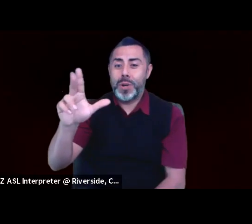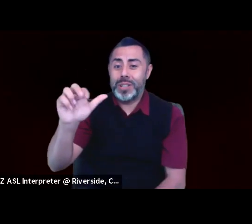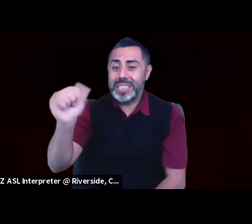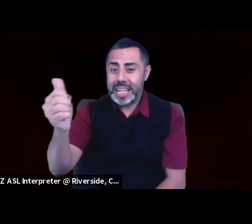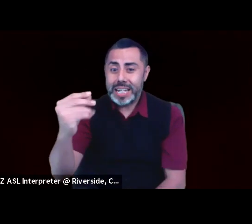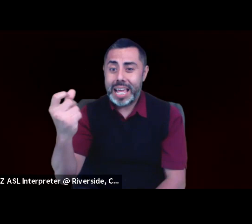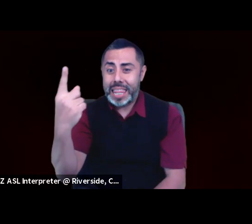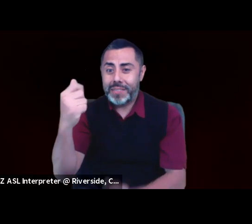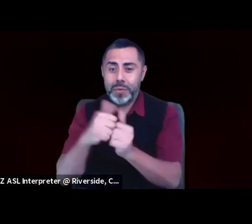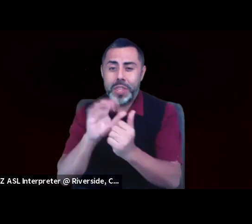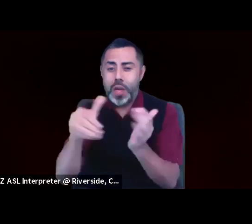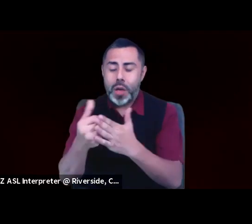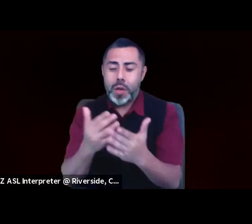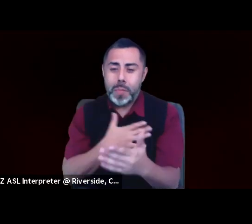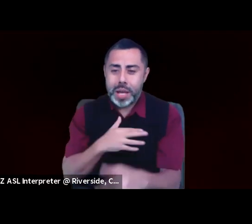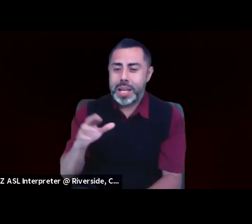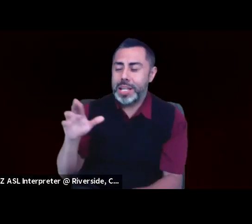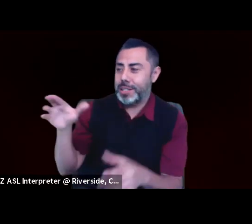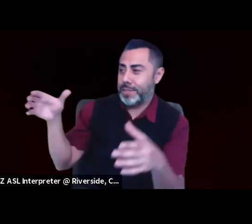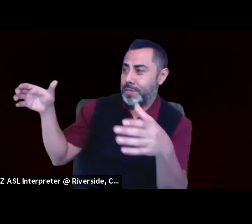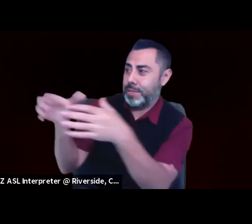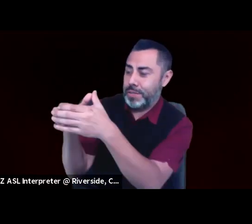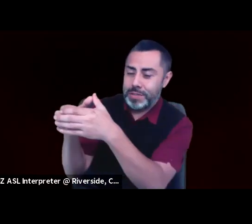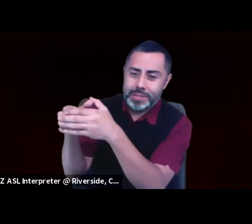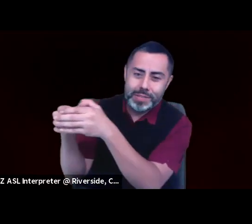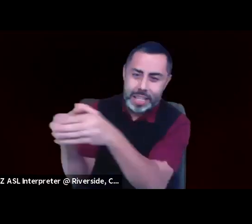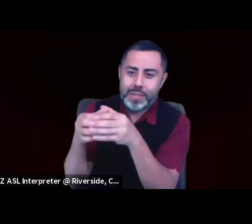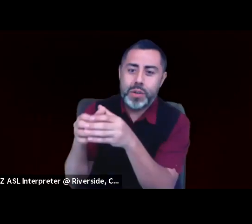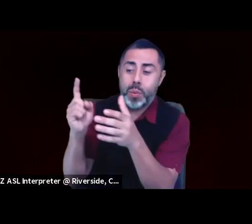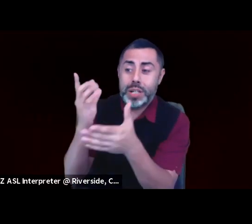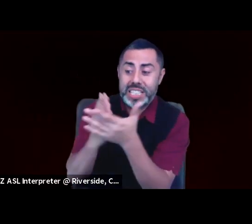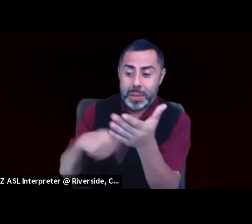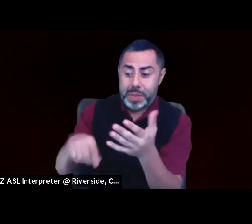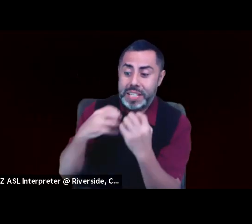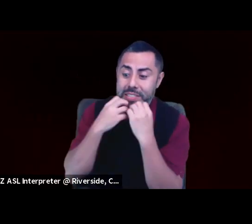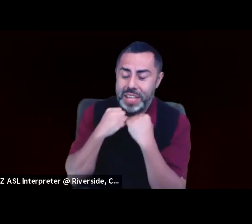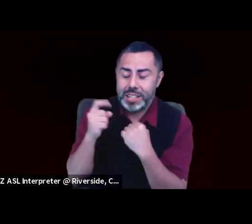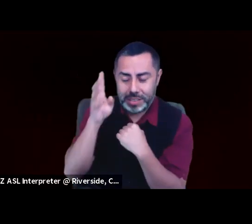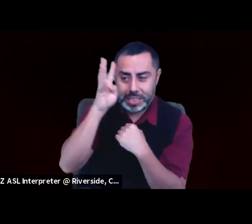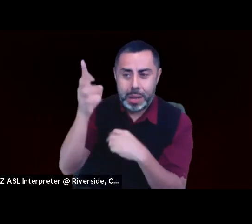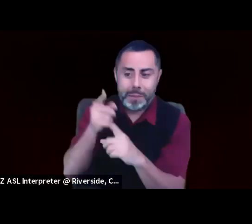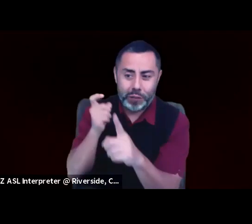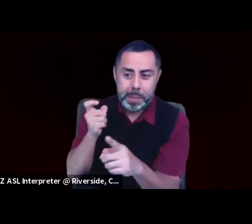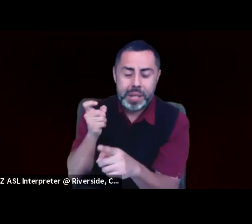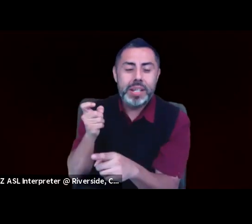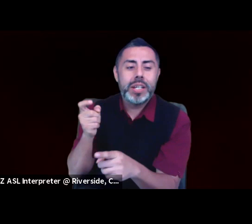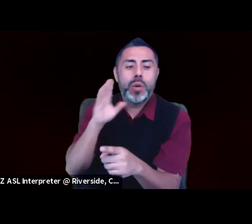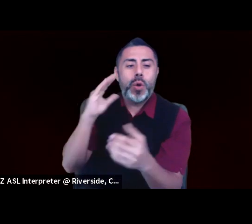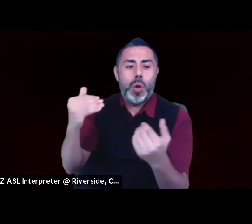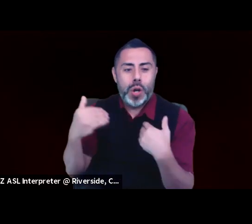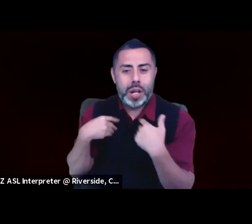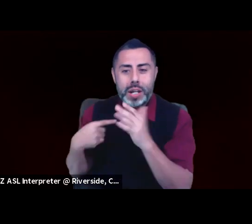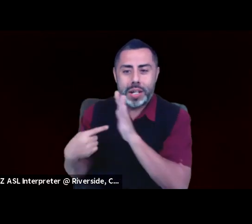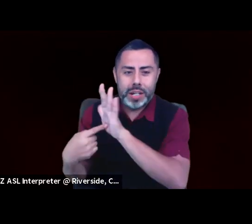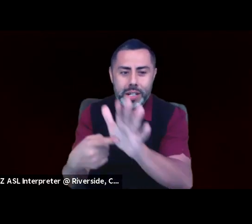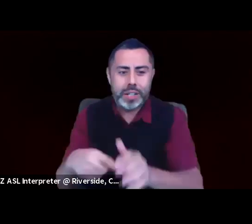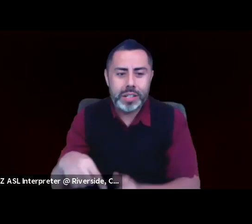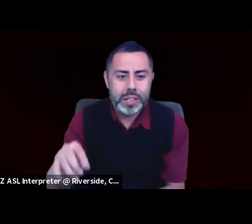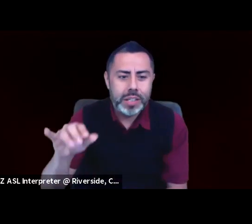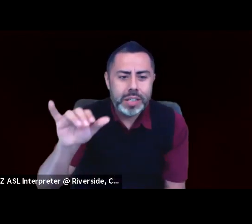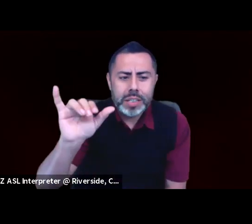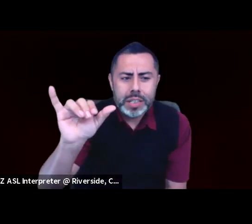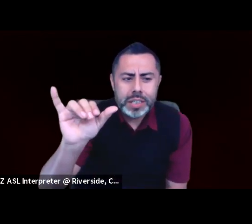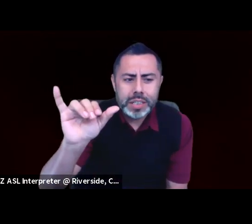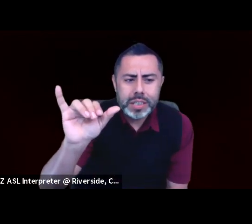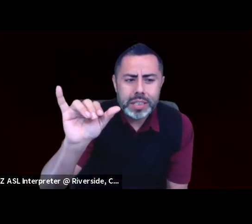My Relations Collective, where some of these values were implemented, we're going to do an excerpt of Gishaba Gijig,